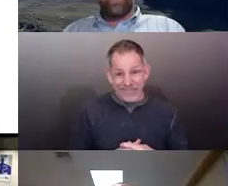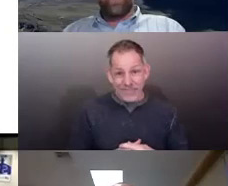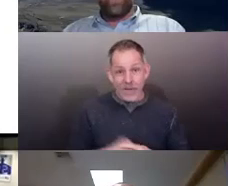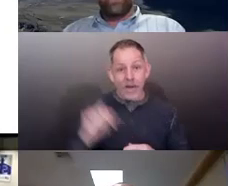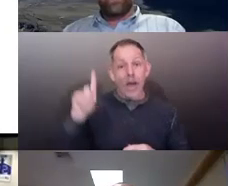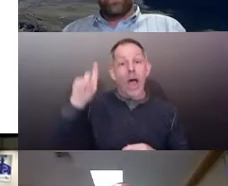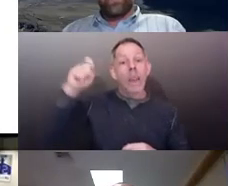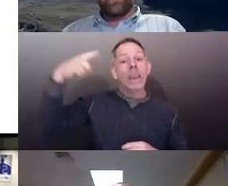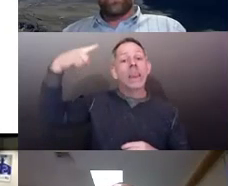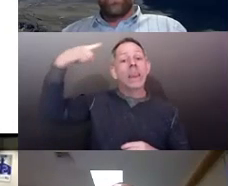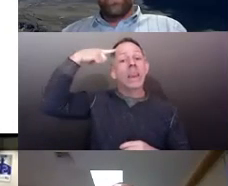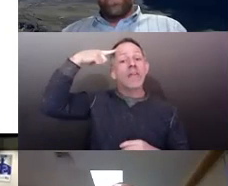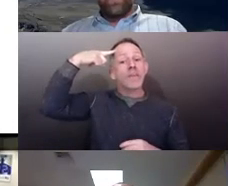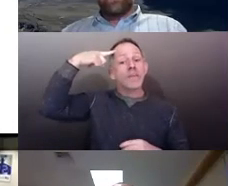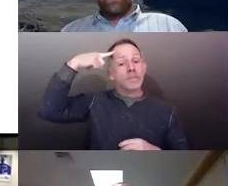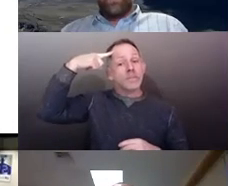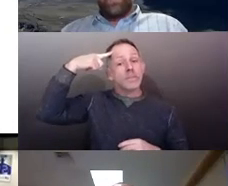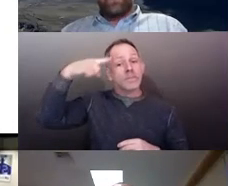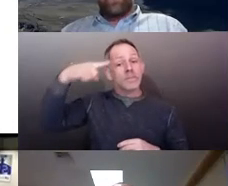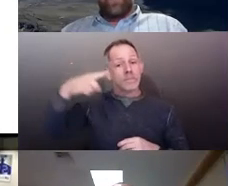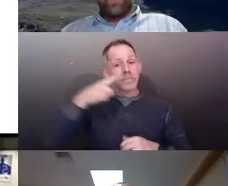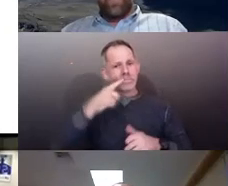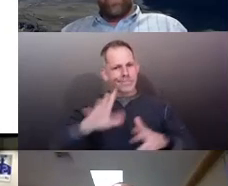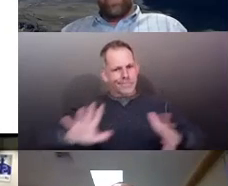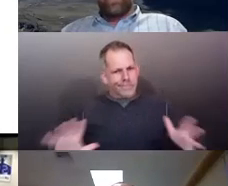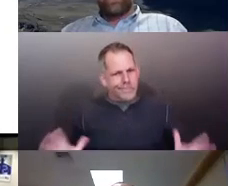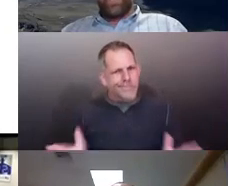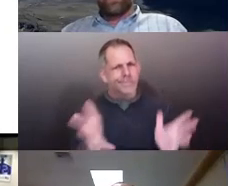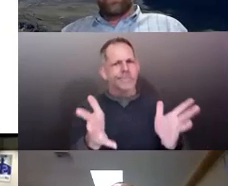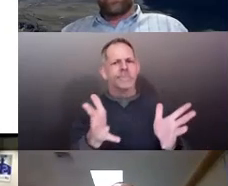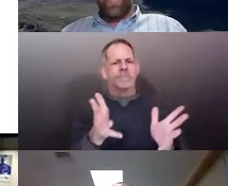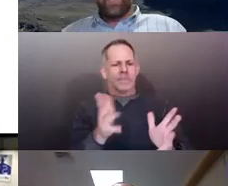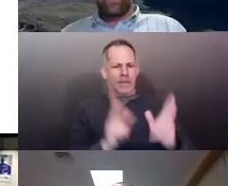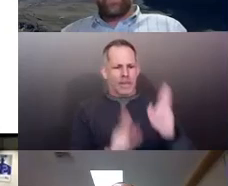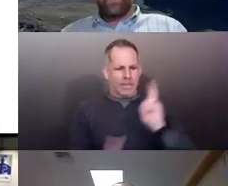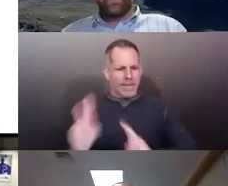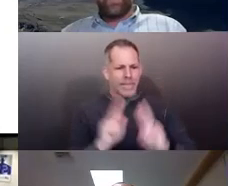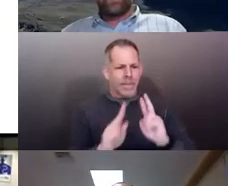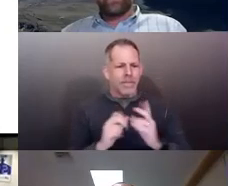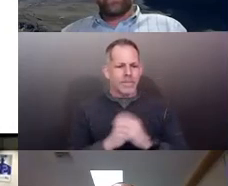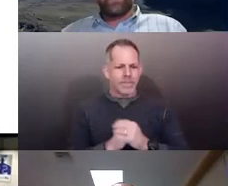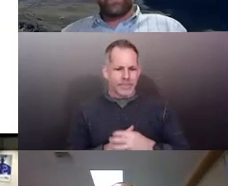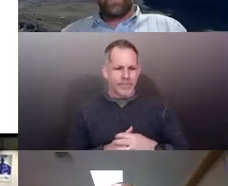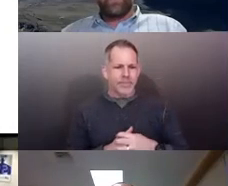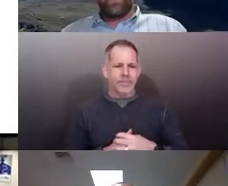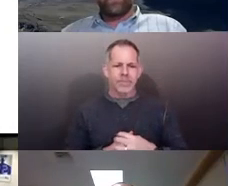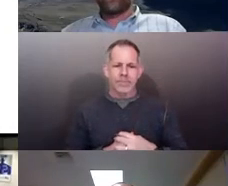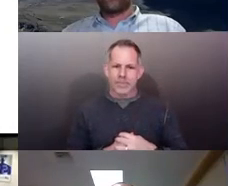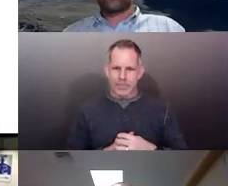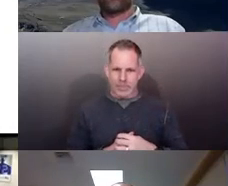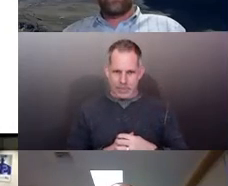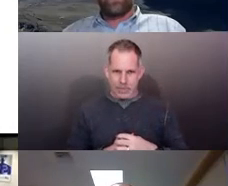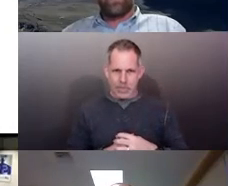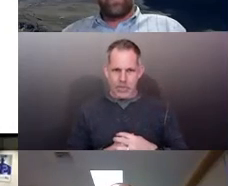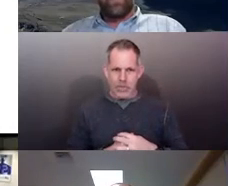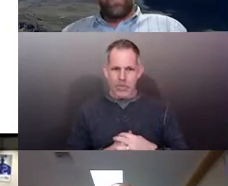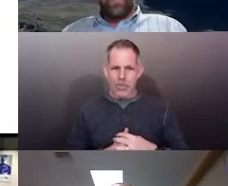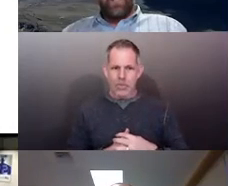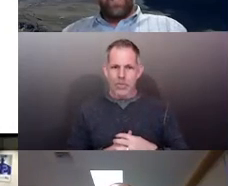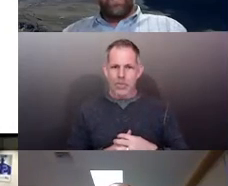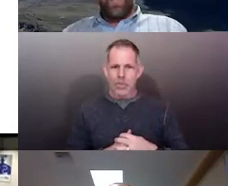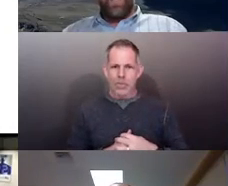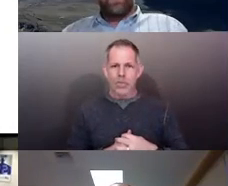known as Protocol 36. That's a pandemic protocol that we use to actually track pandemic cases within the EMS, the pre-hospital